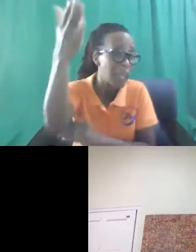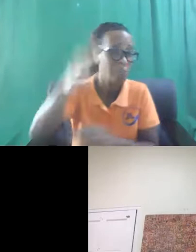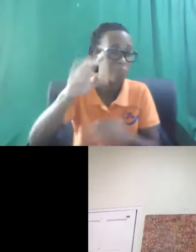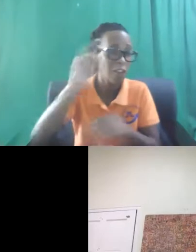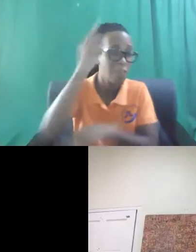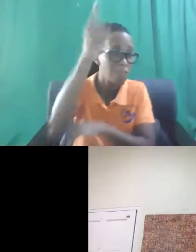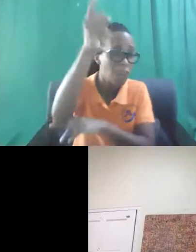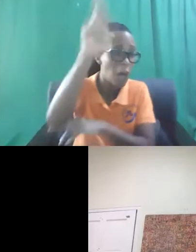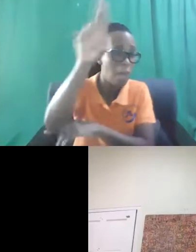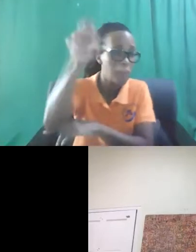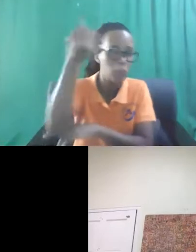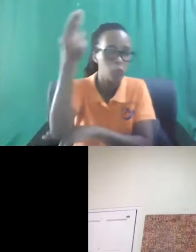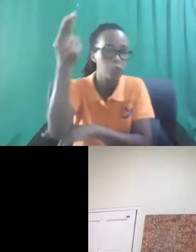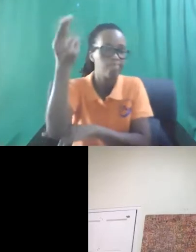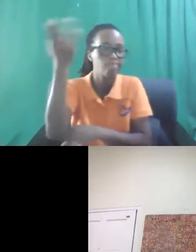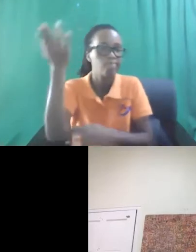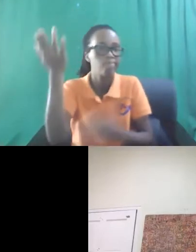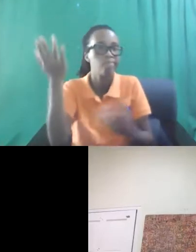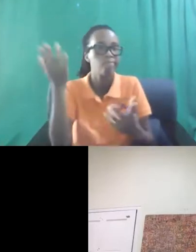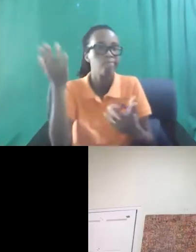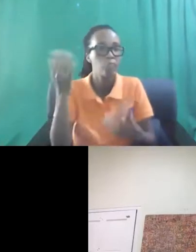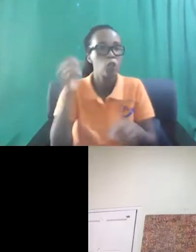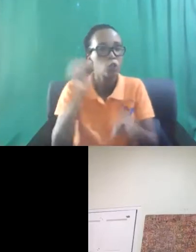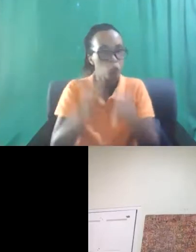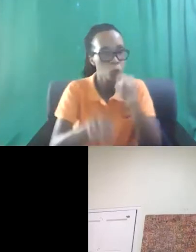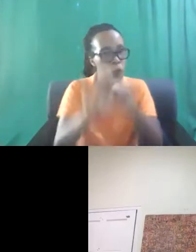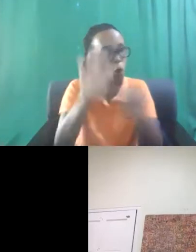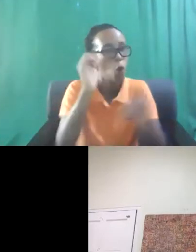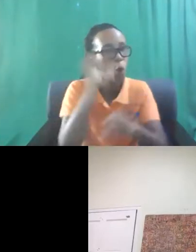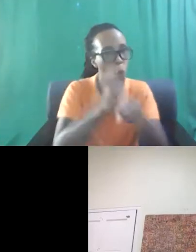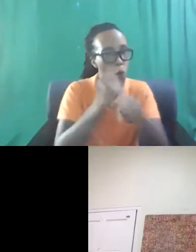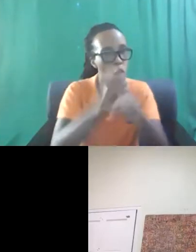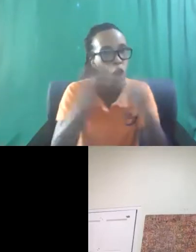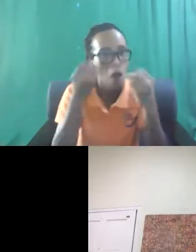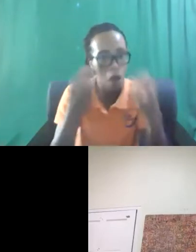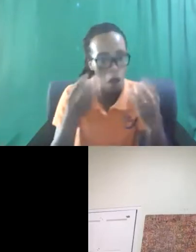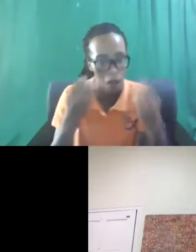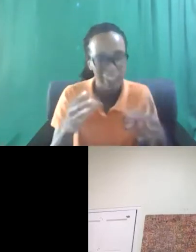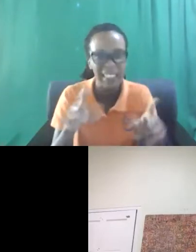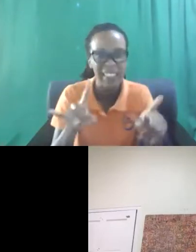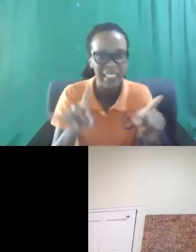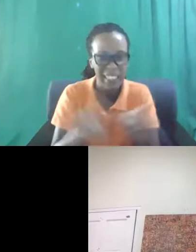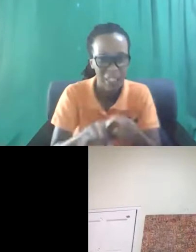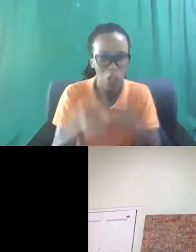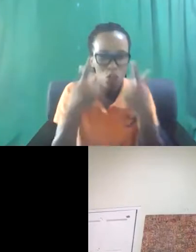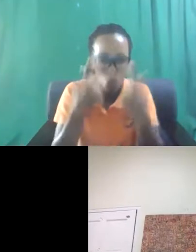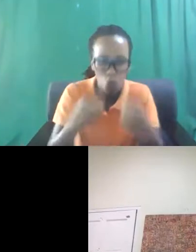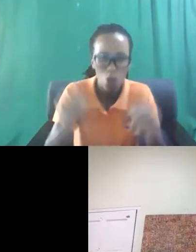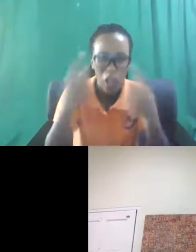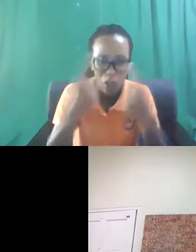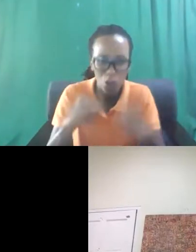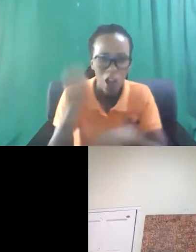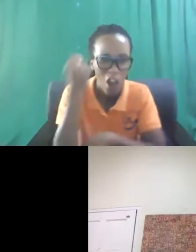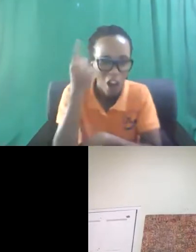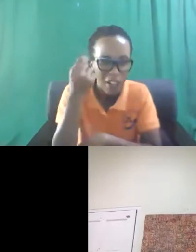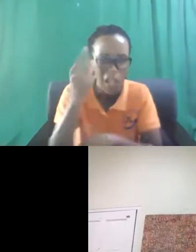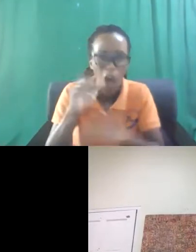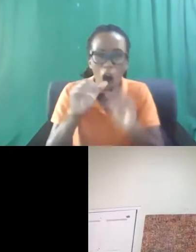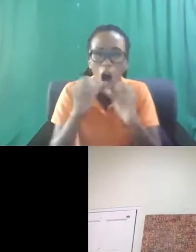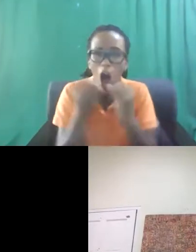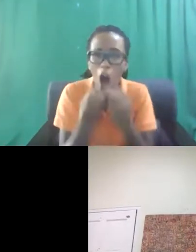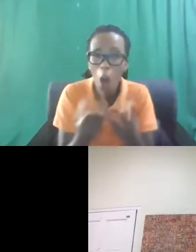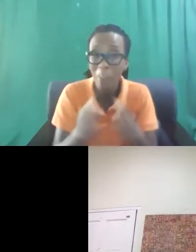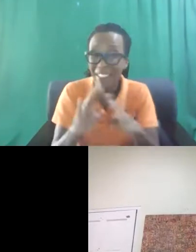places. And so a lot of my work at the moment is really to do with that, trying to understand just how many sign languages we have in the